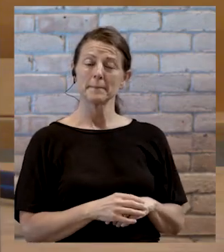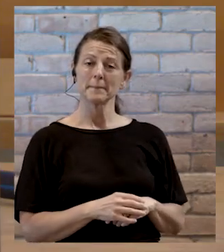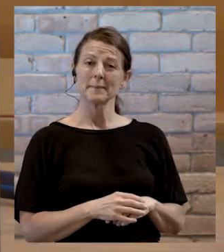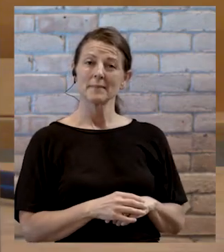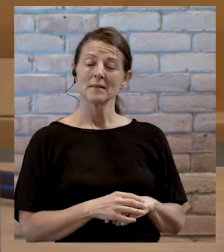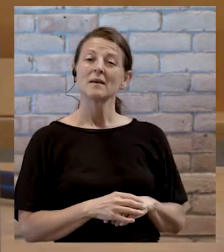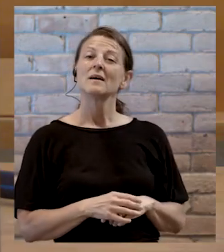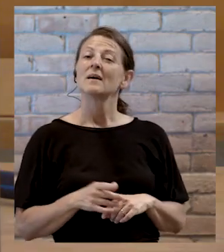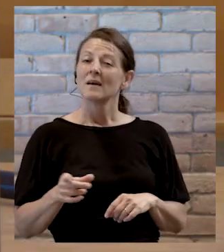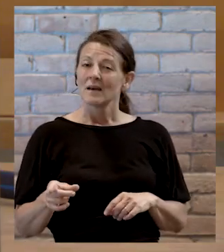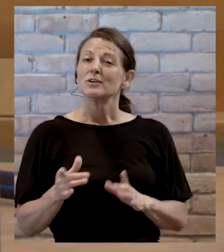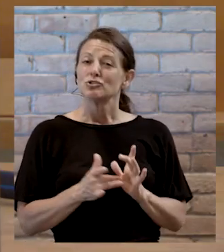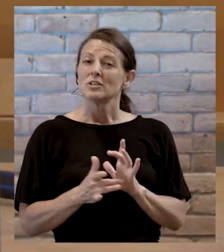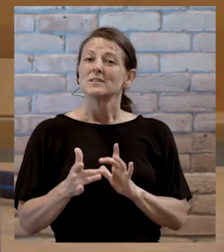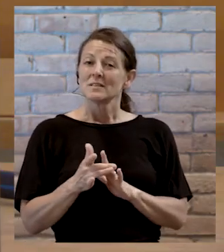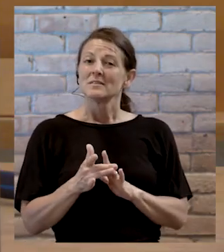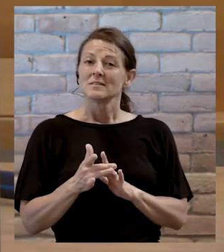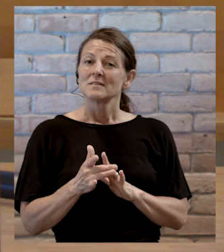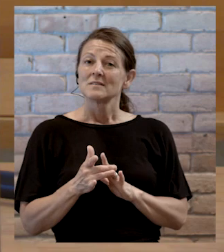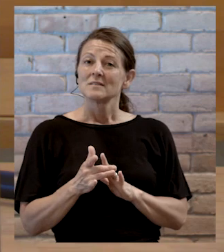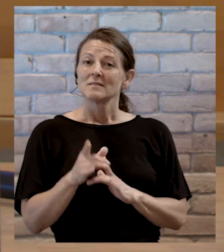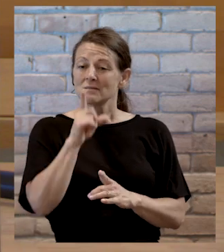In humility, Jesus dies.